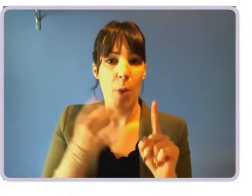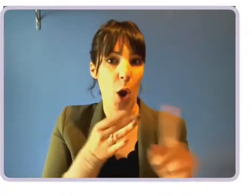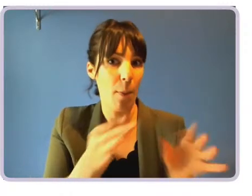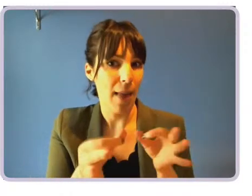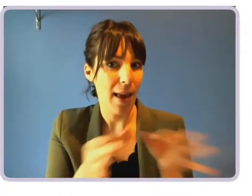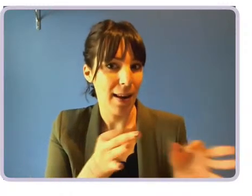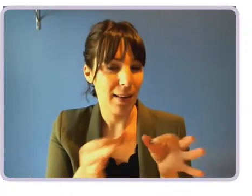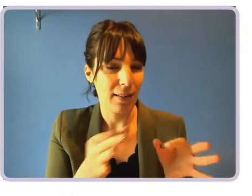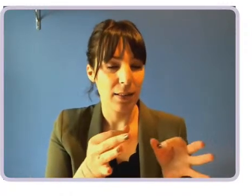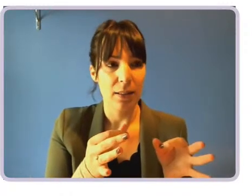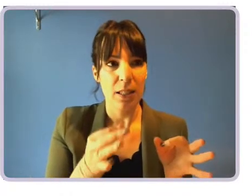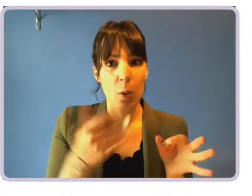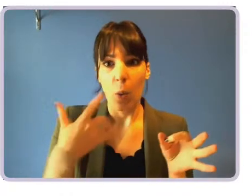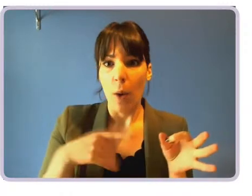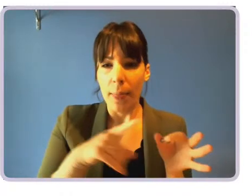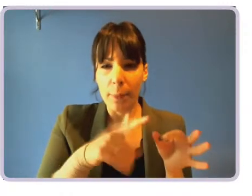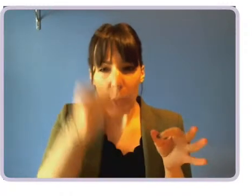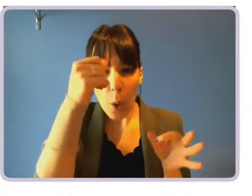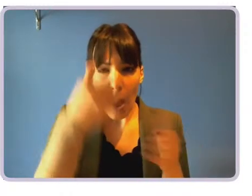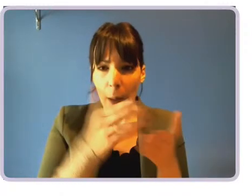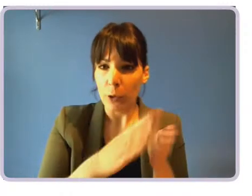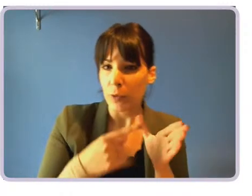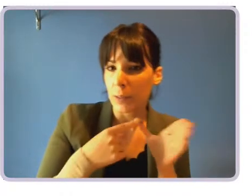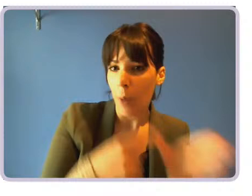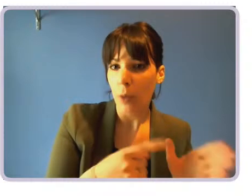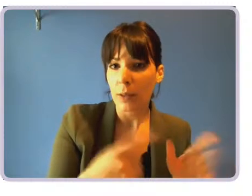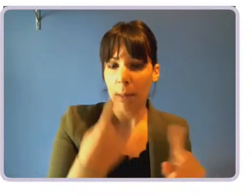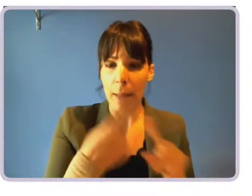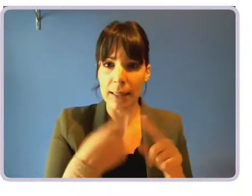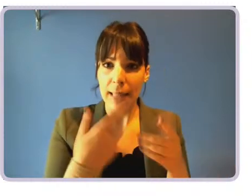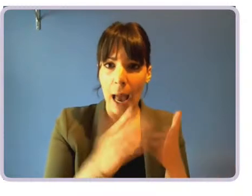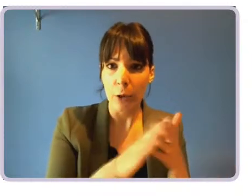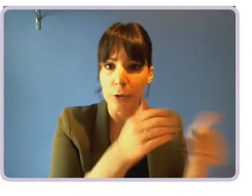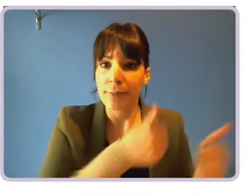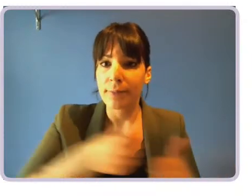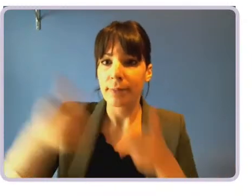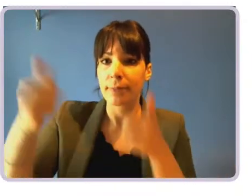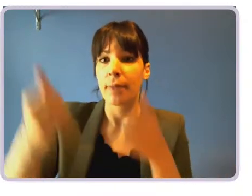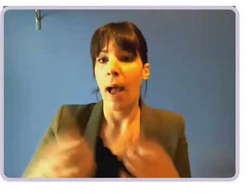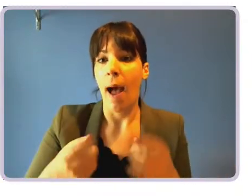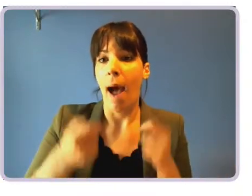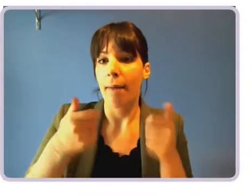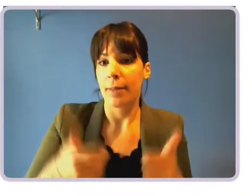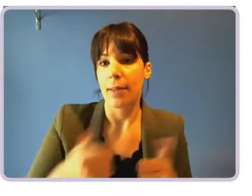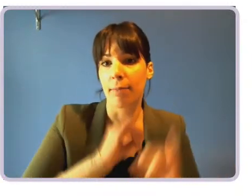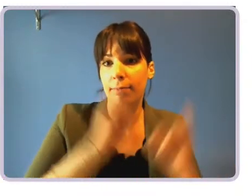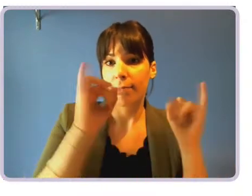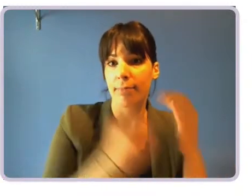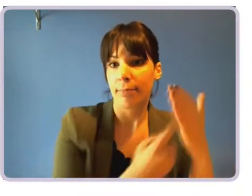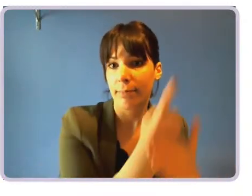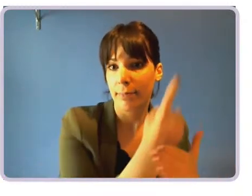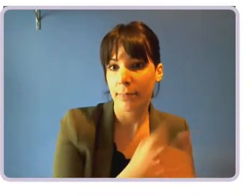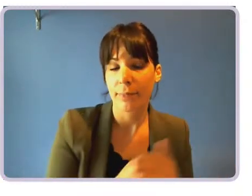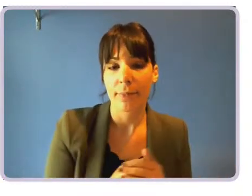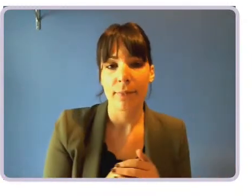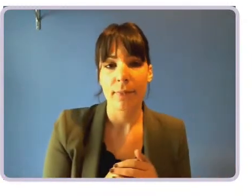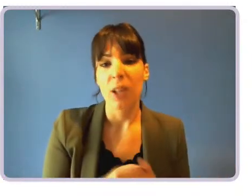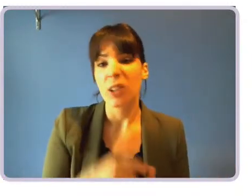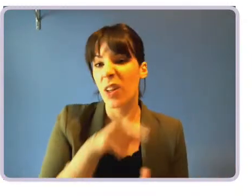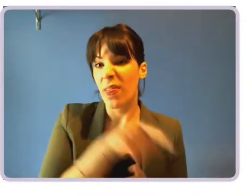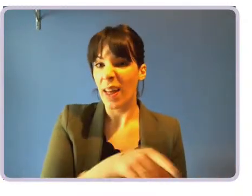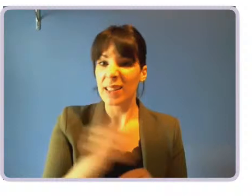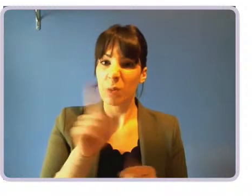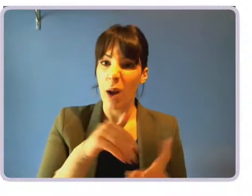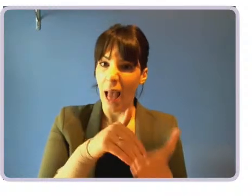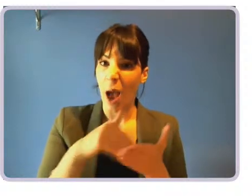during a disaster, and recovering in the long term. And so that's what's created the person-centered emergency